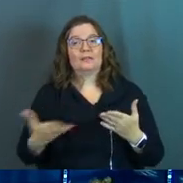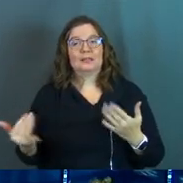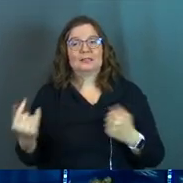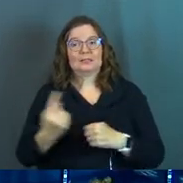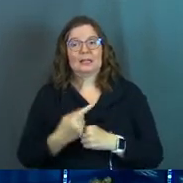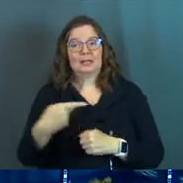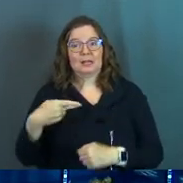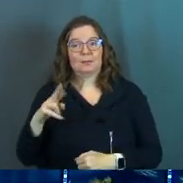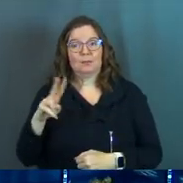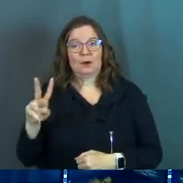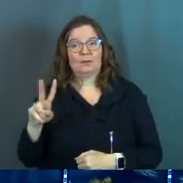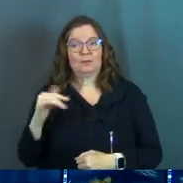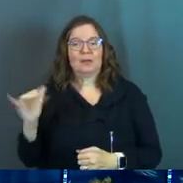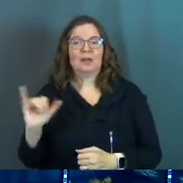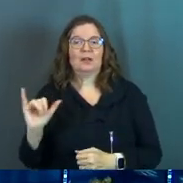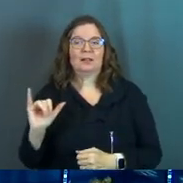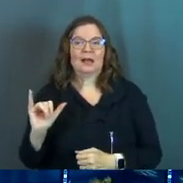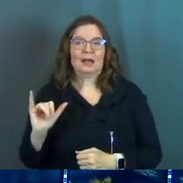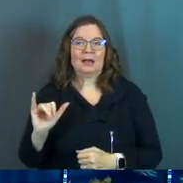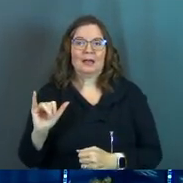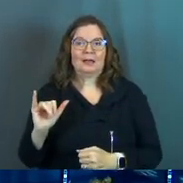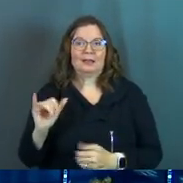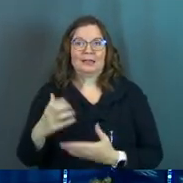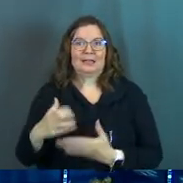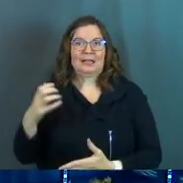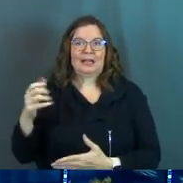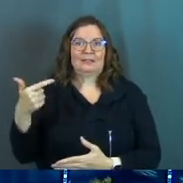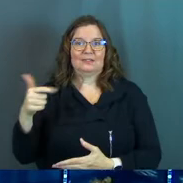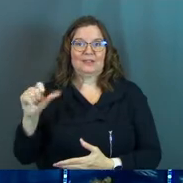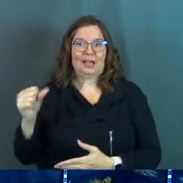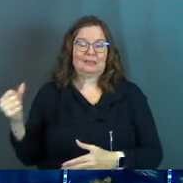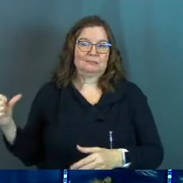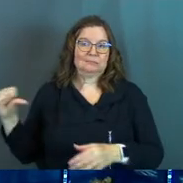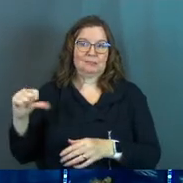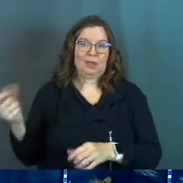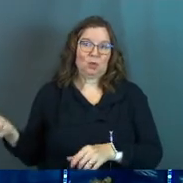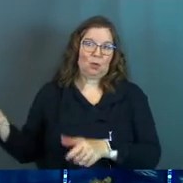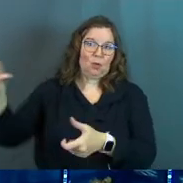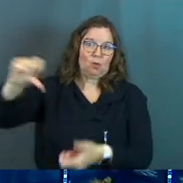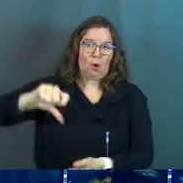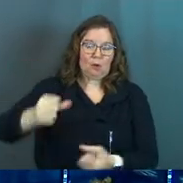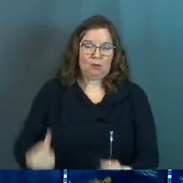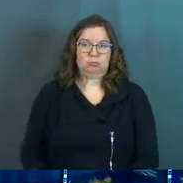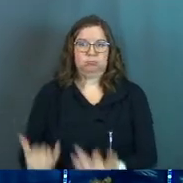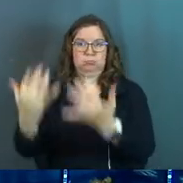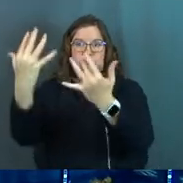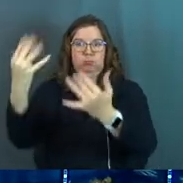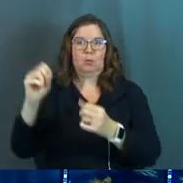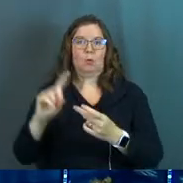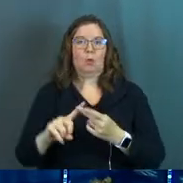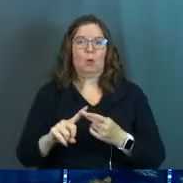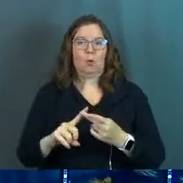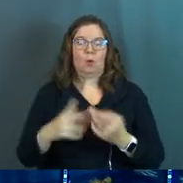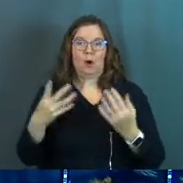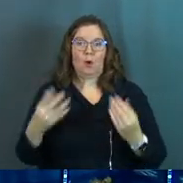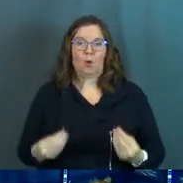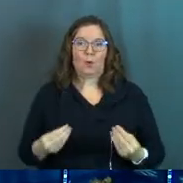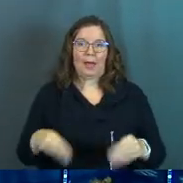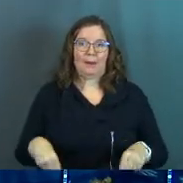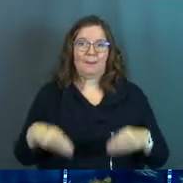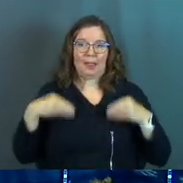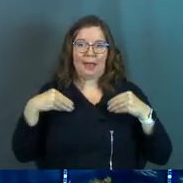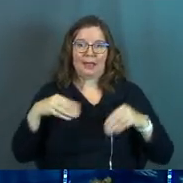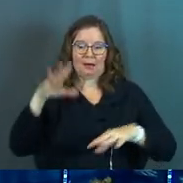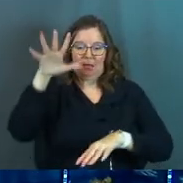things today in Proverbs that are like cans of gasoline you can throw on the fire or a wet blanket you can put on the